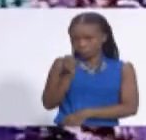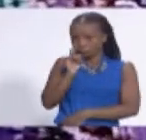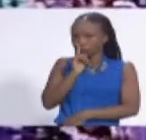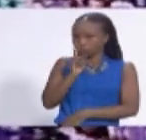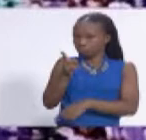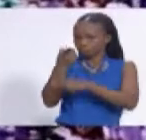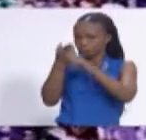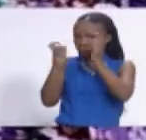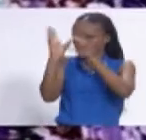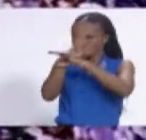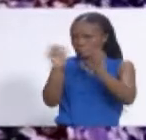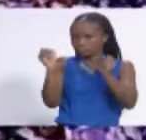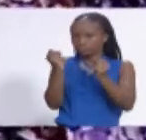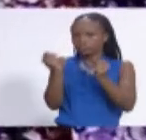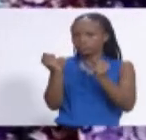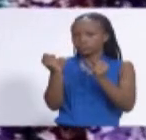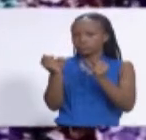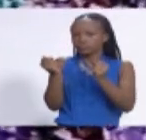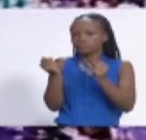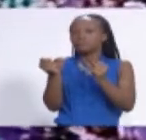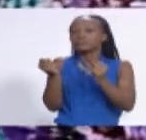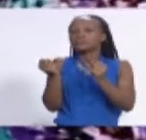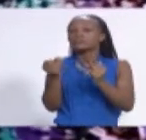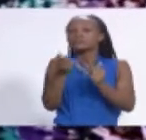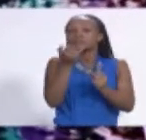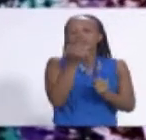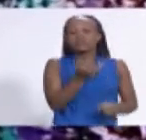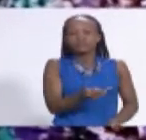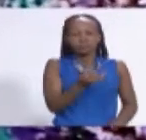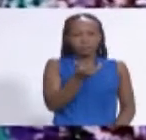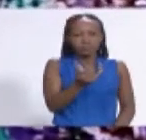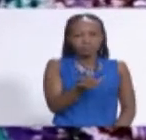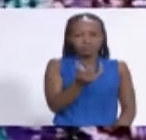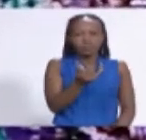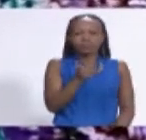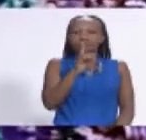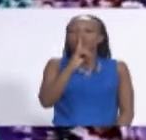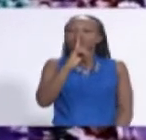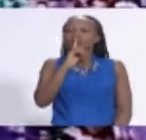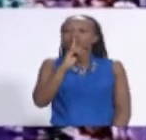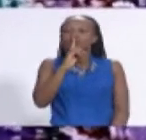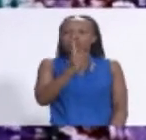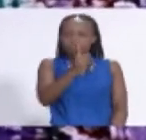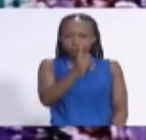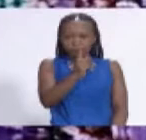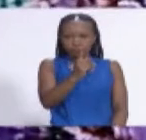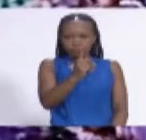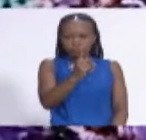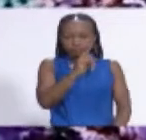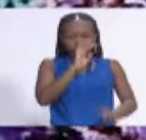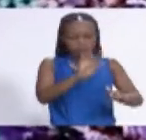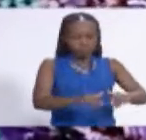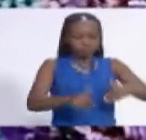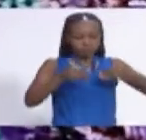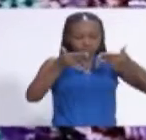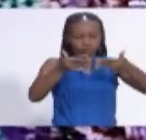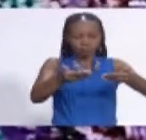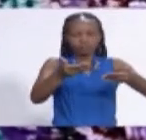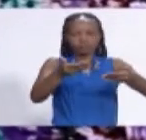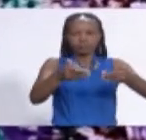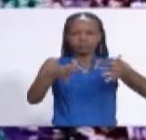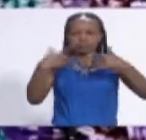government? Public transport providers are directed to provide hand